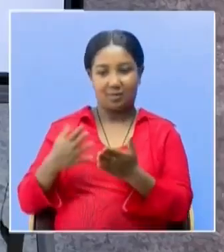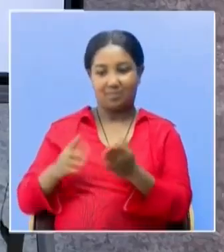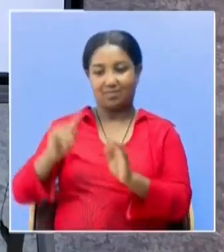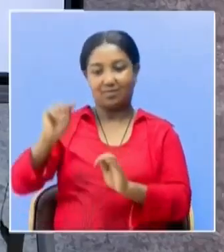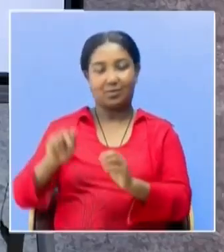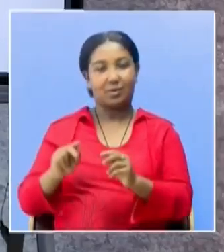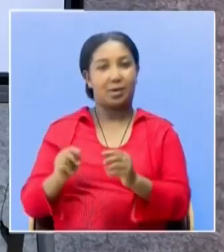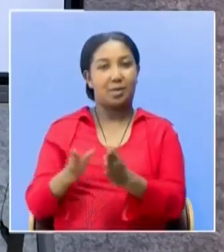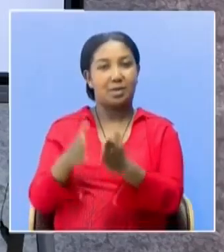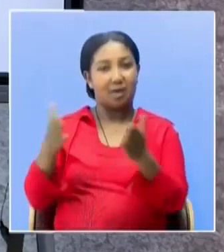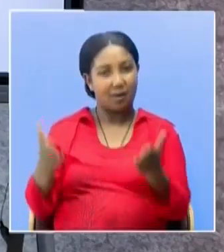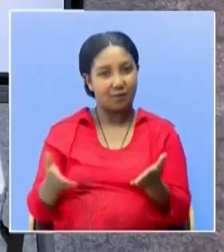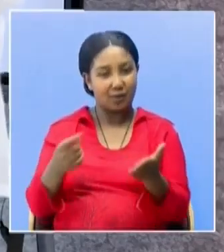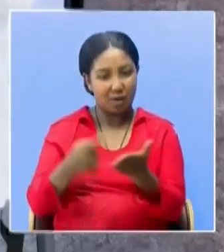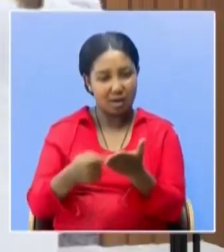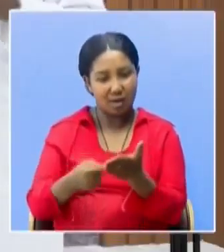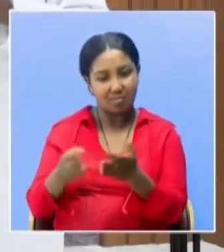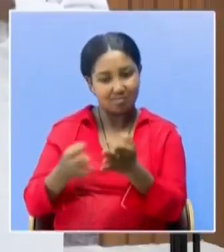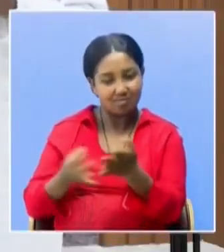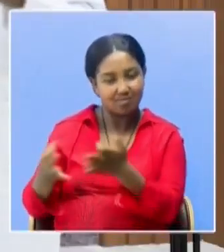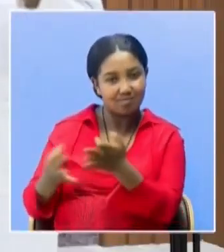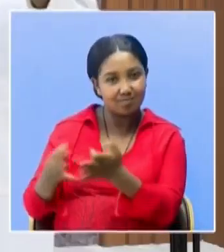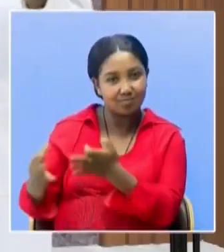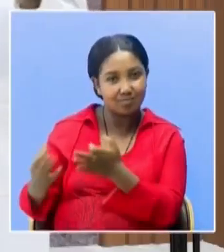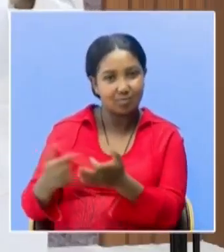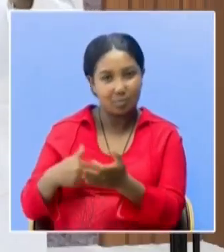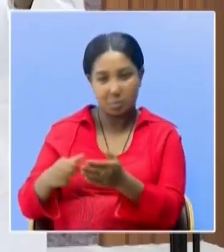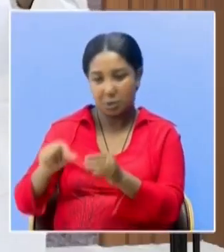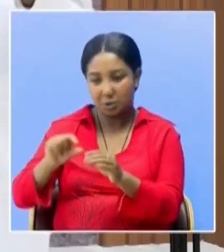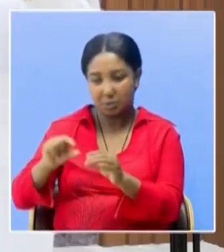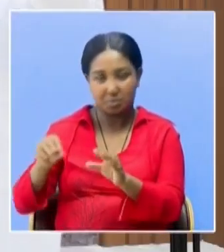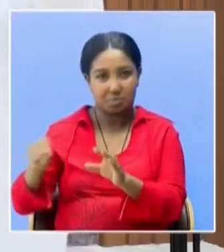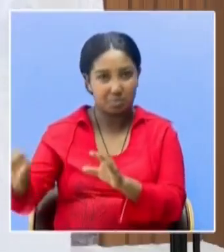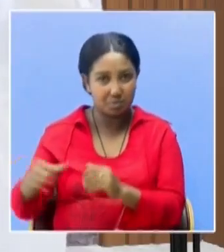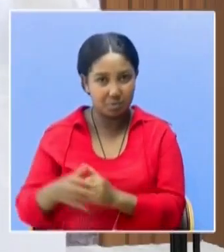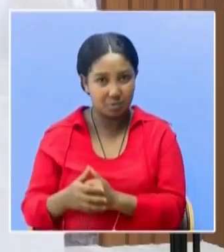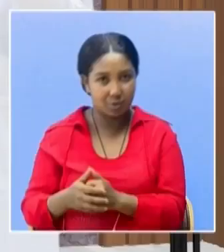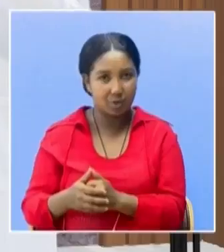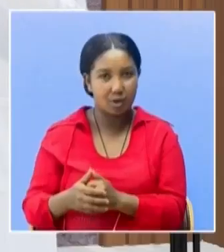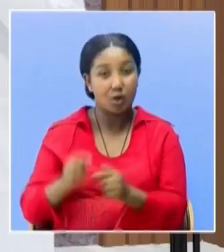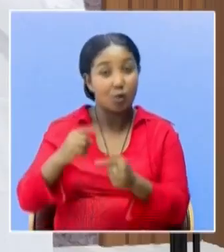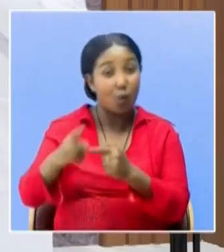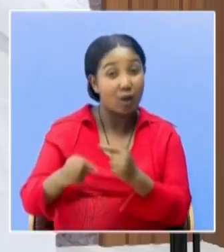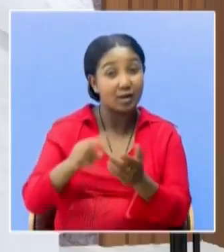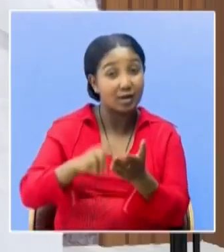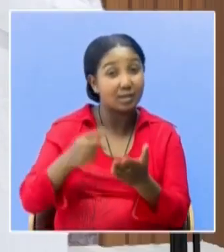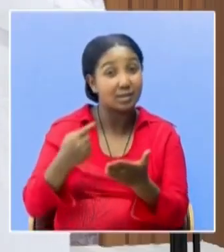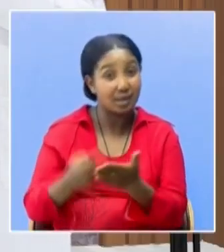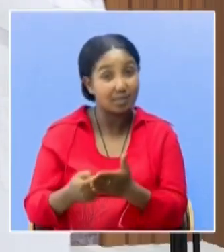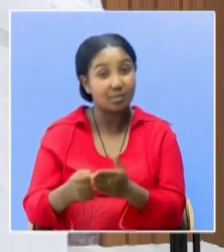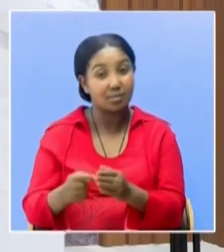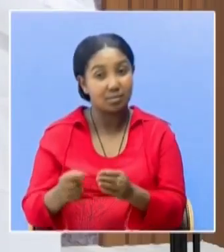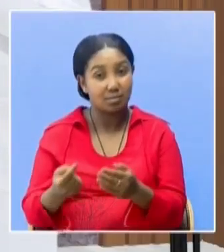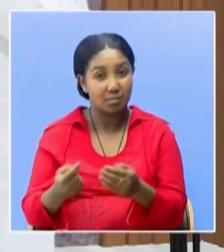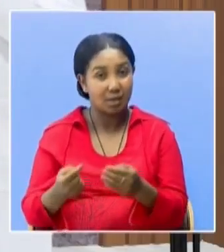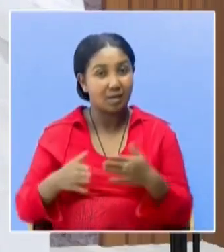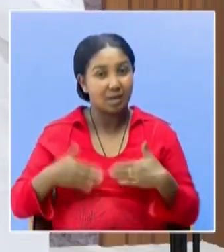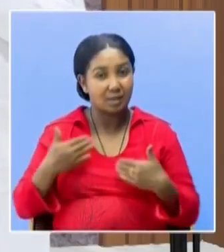that inspired him or her. And what do you do? Of course, you go and read some interesting